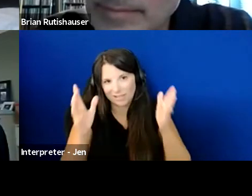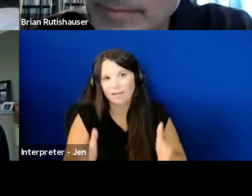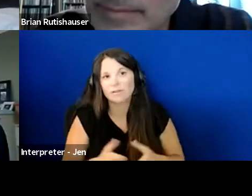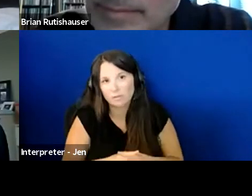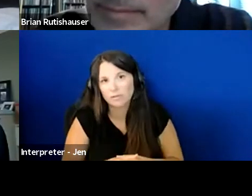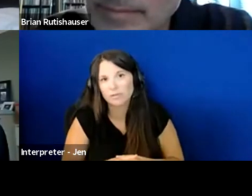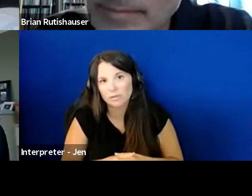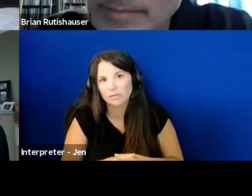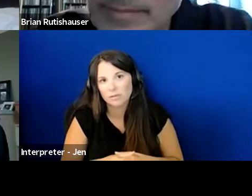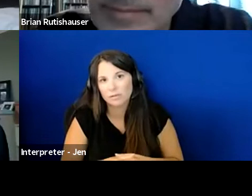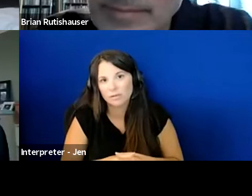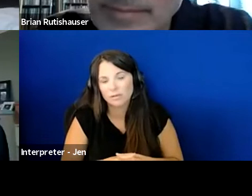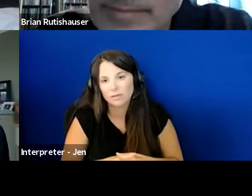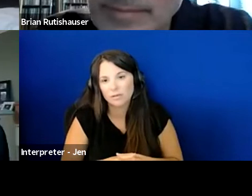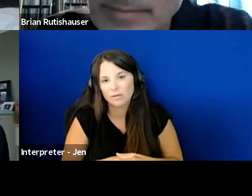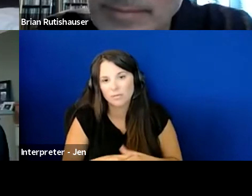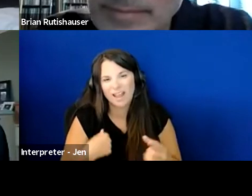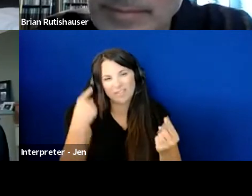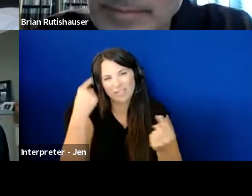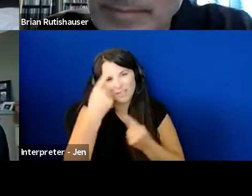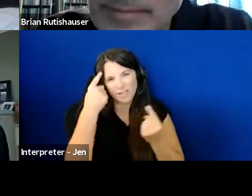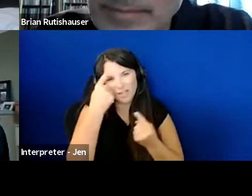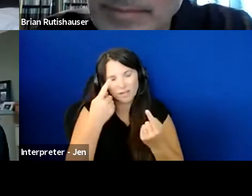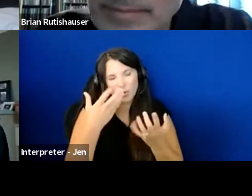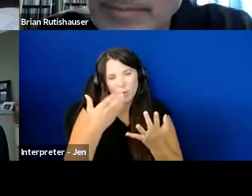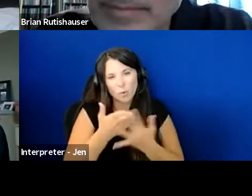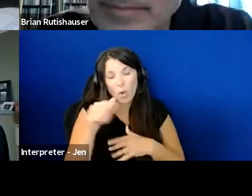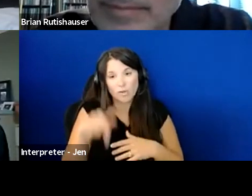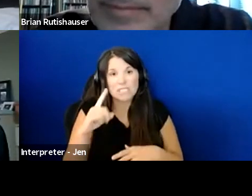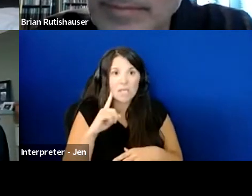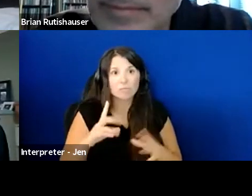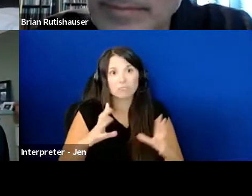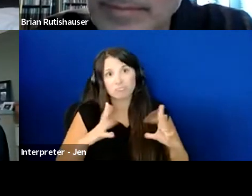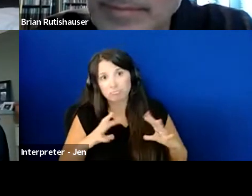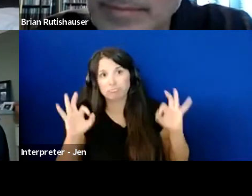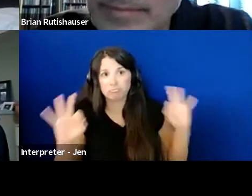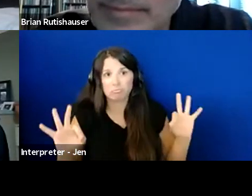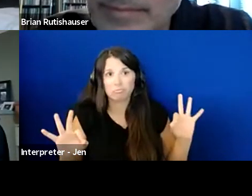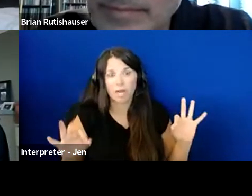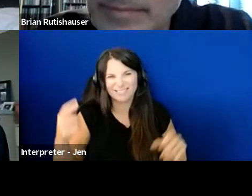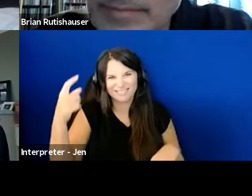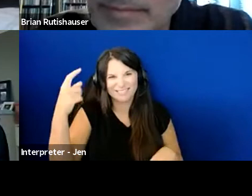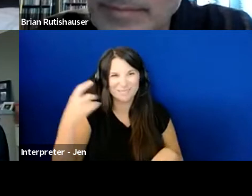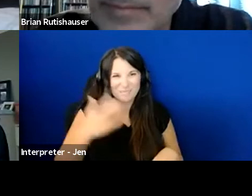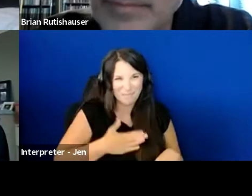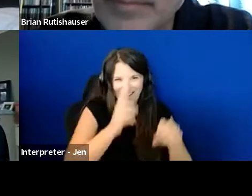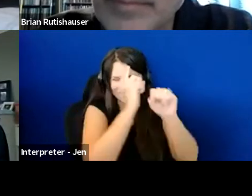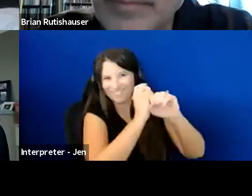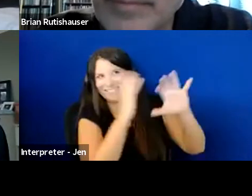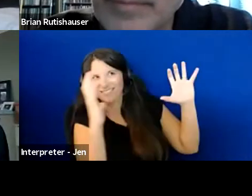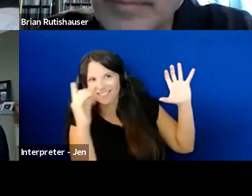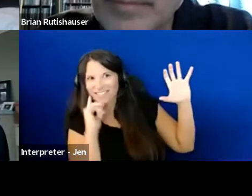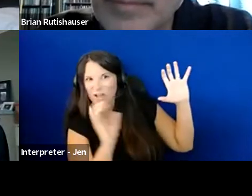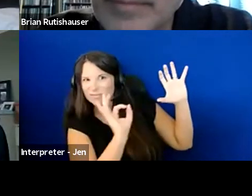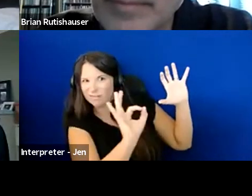think through, okay, this sounds great in my head. What's it going to look like once I construct it.